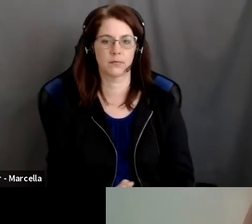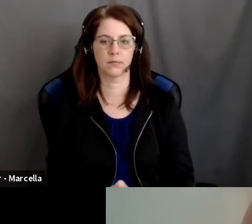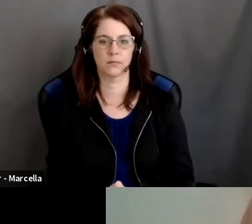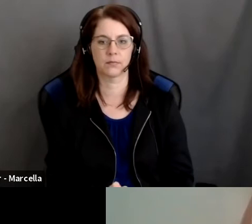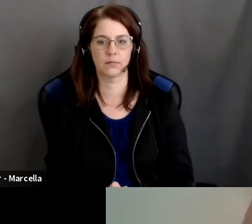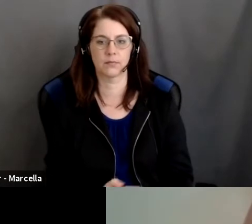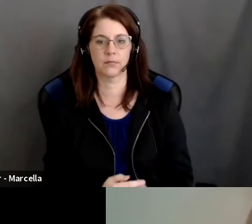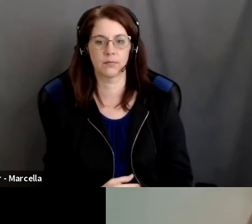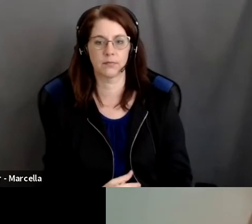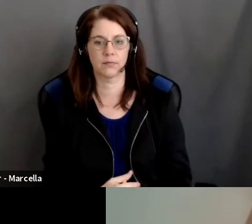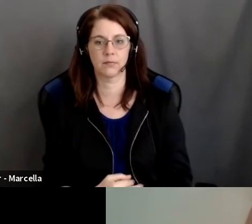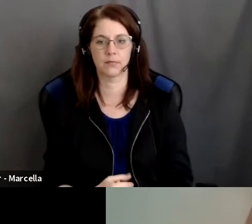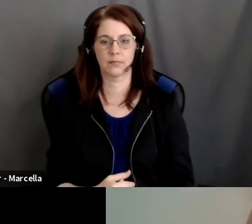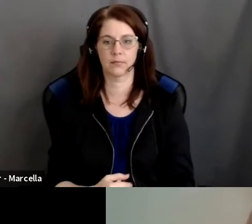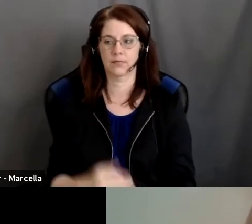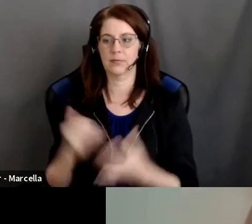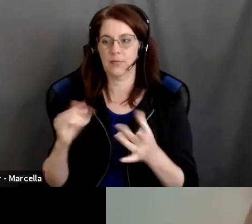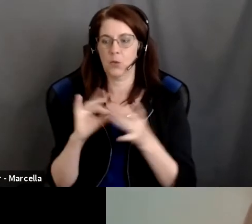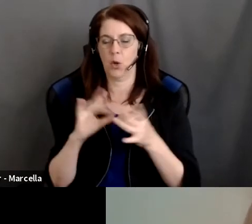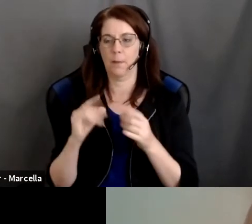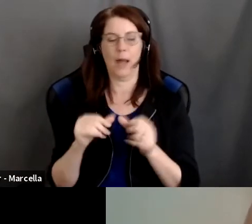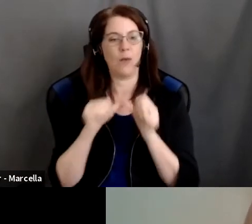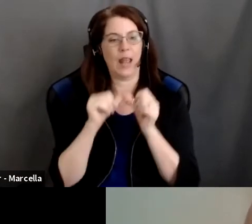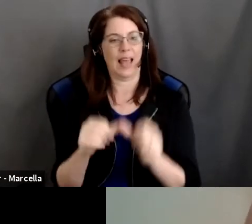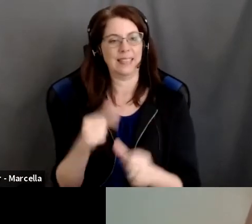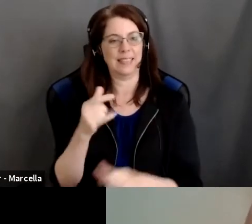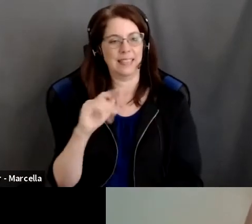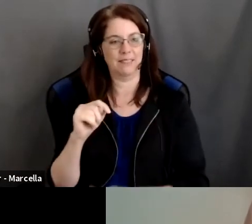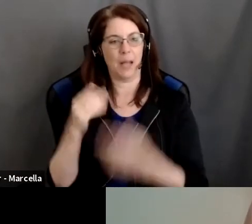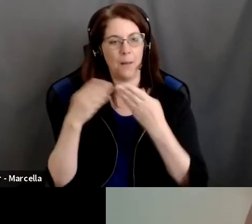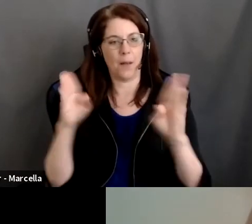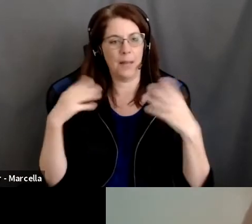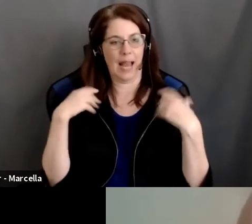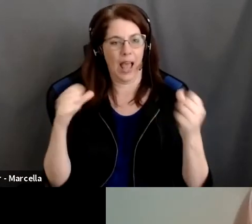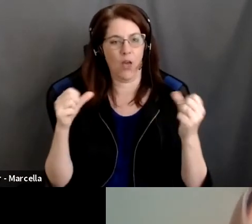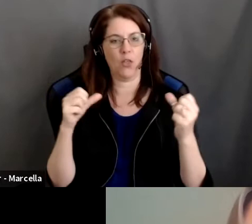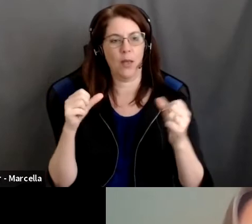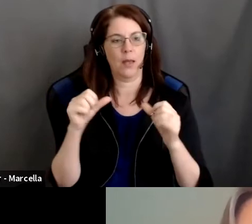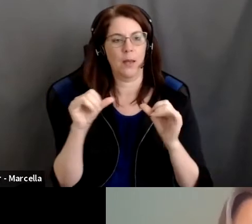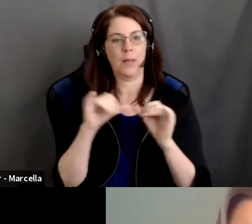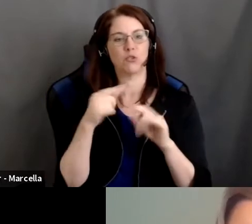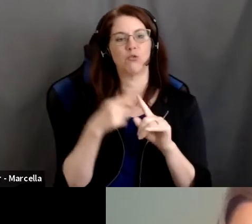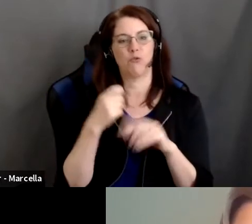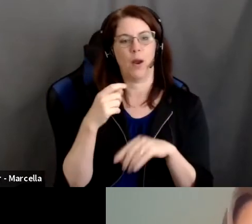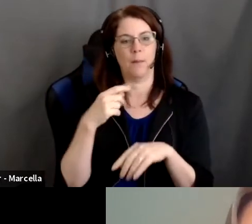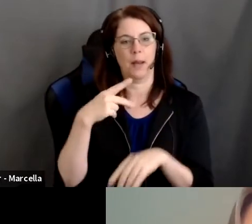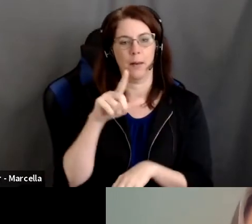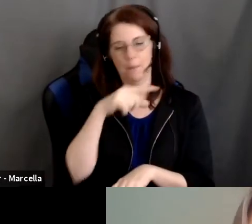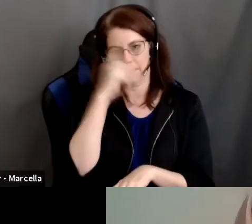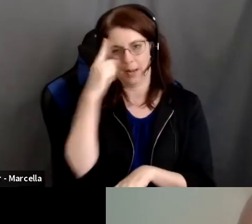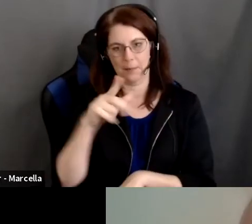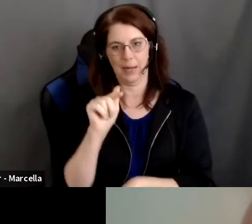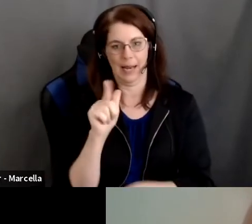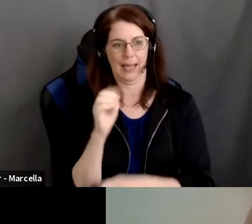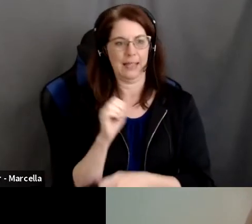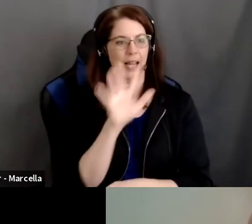And now we'll talk about a lasting gift, public health measures from the Black Plague. We have another colorized copper engraving on this slide.